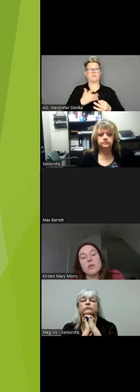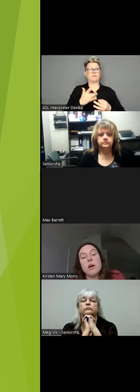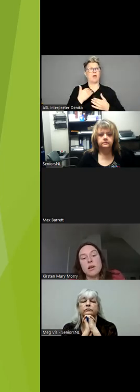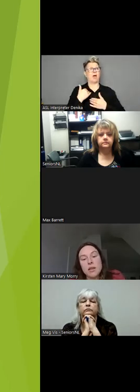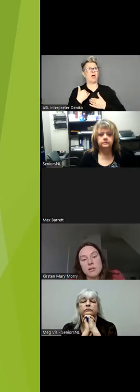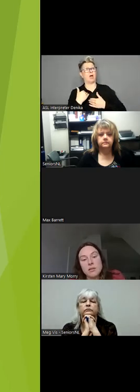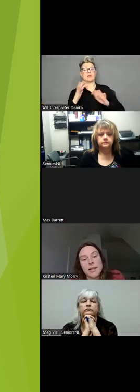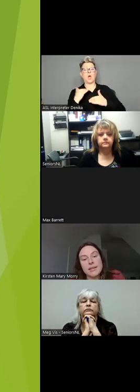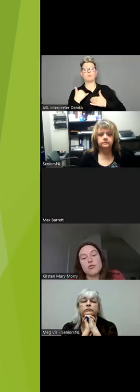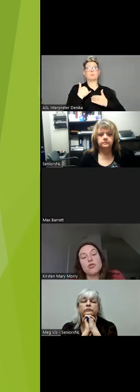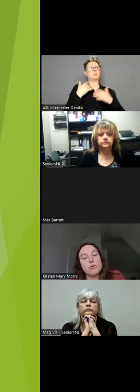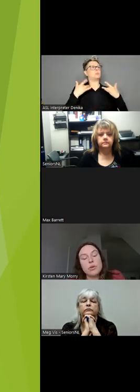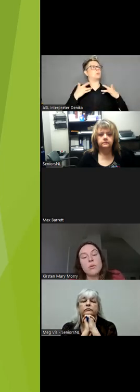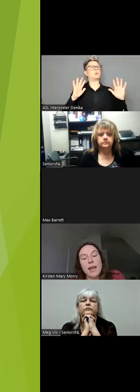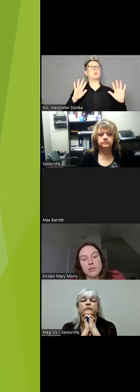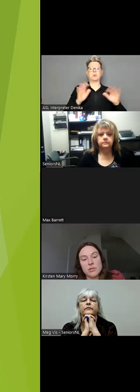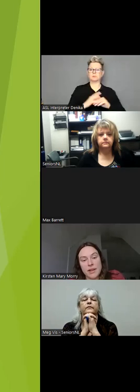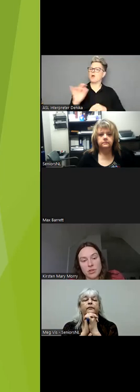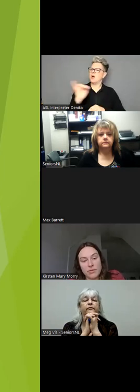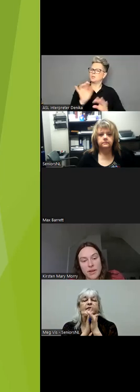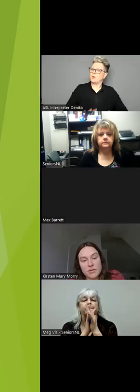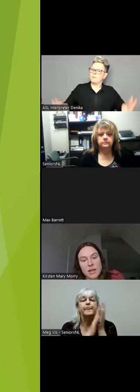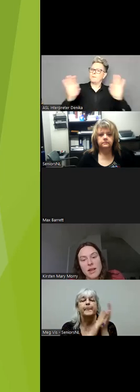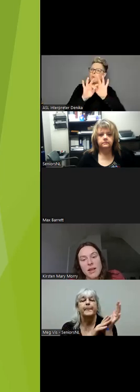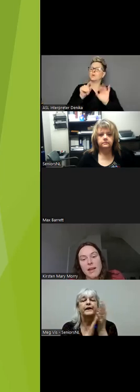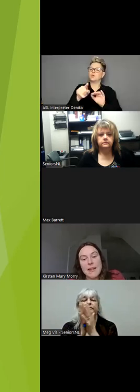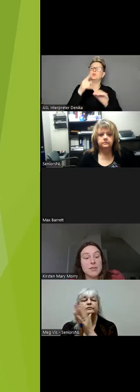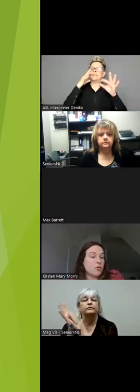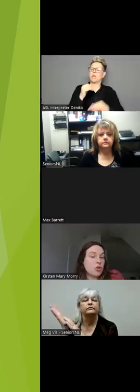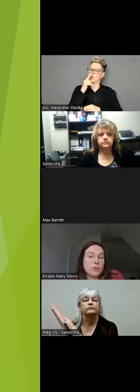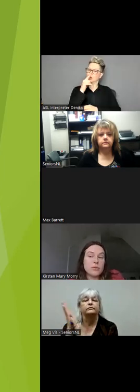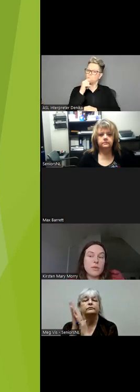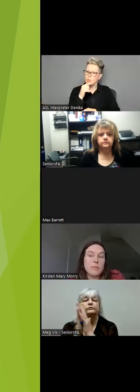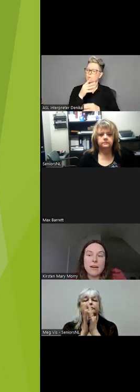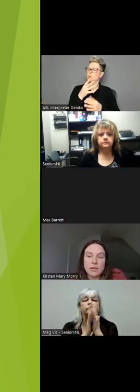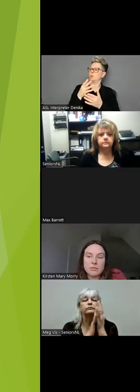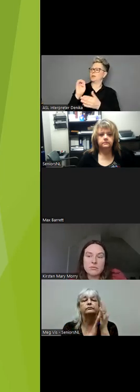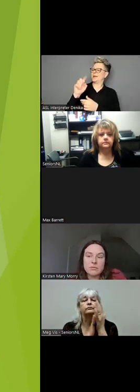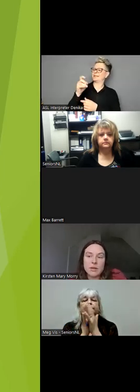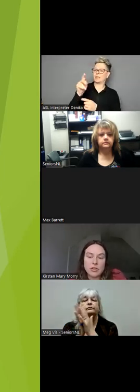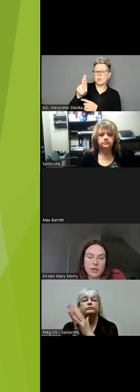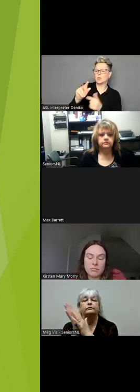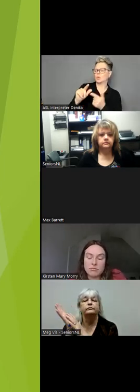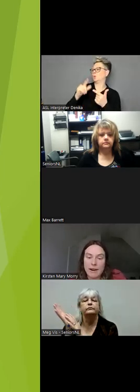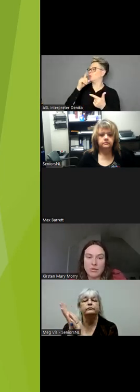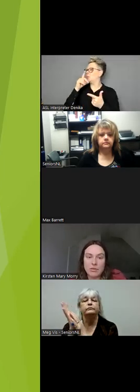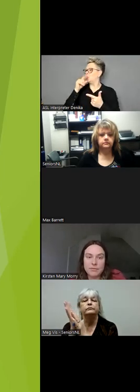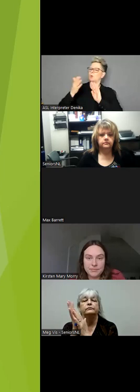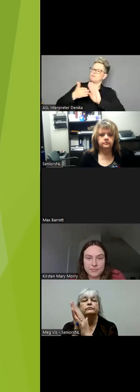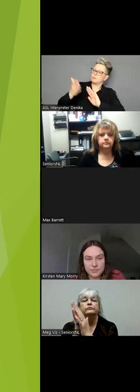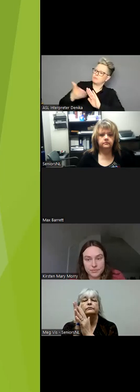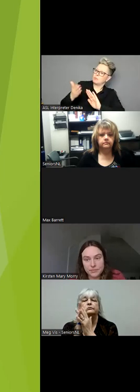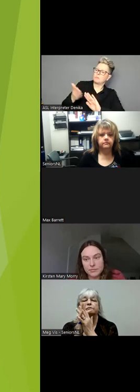gives you autonomy. It lets you choose who handles your financial affairs and choose the manner in which they're